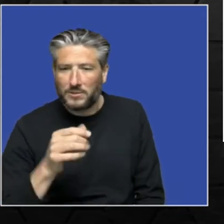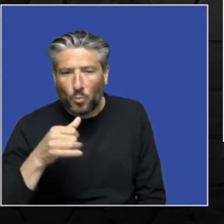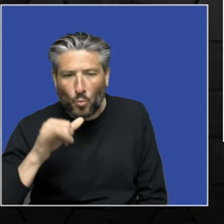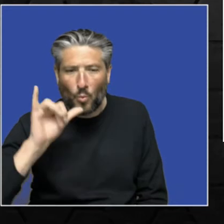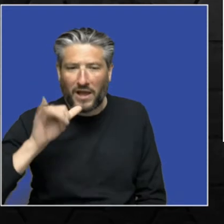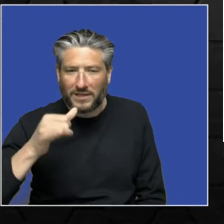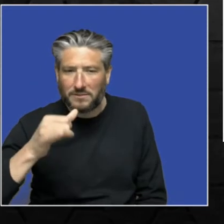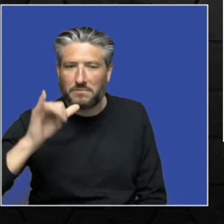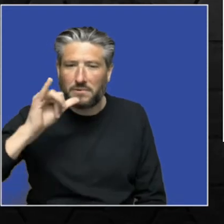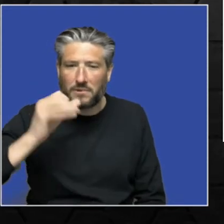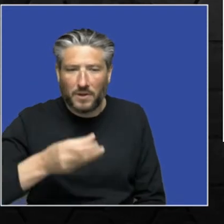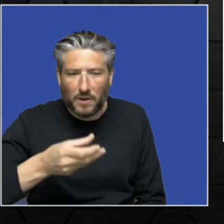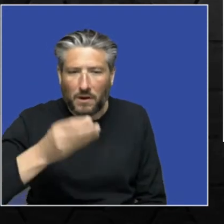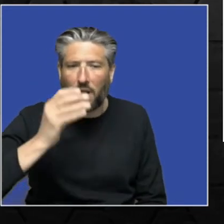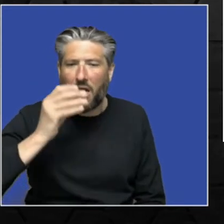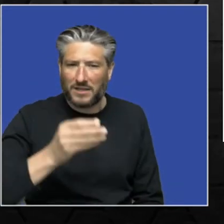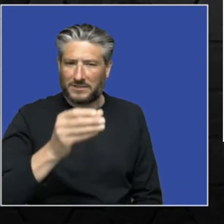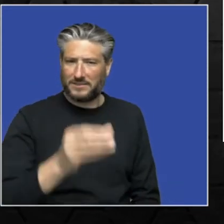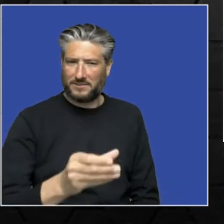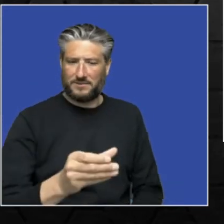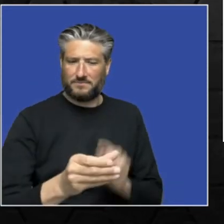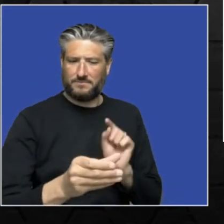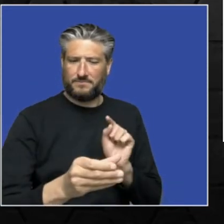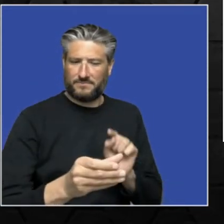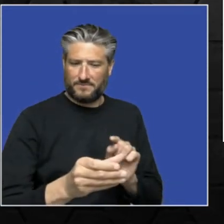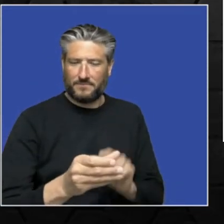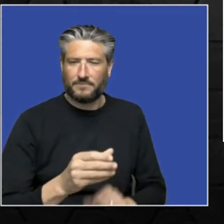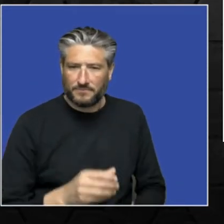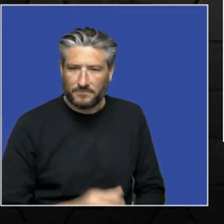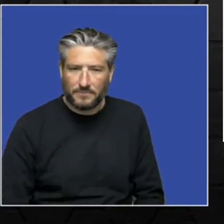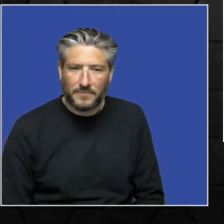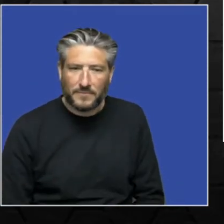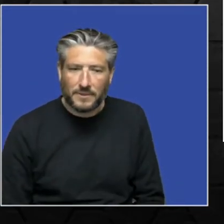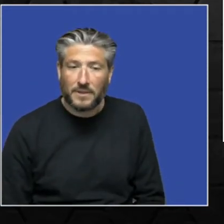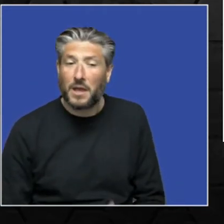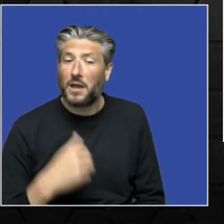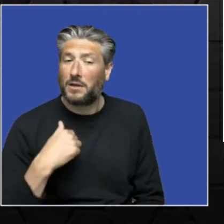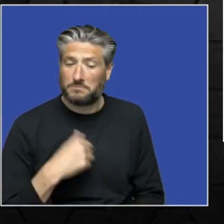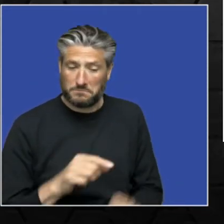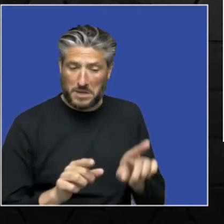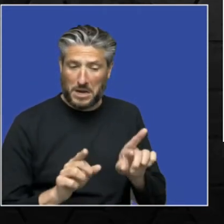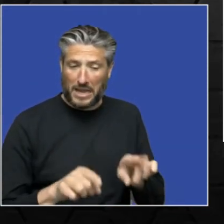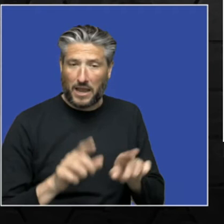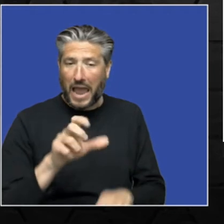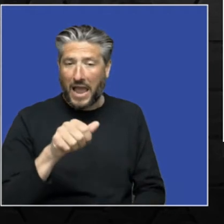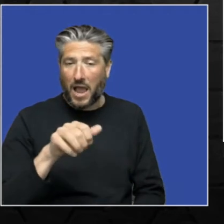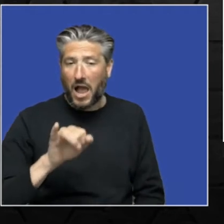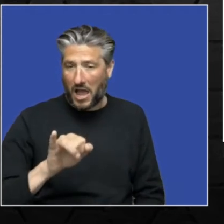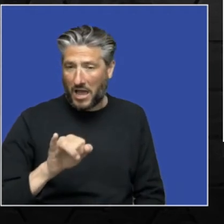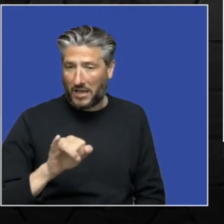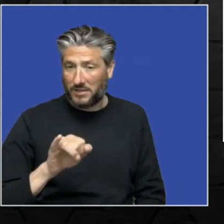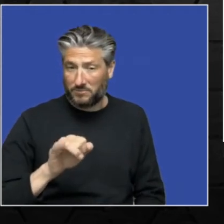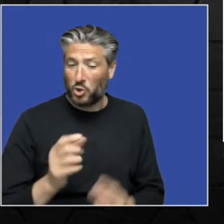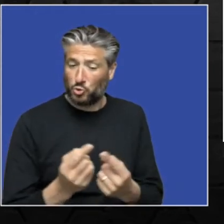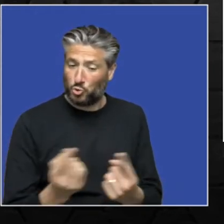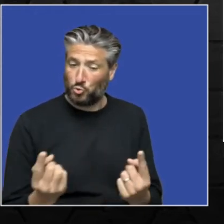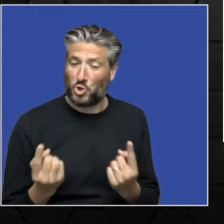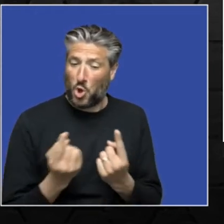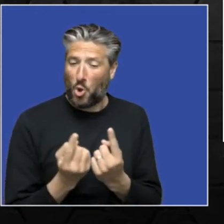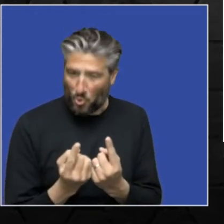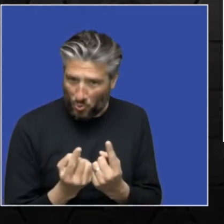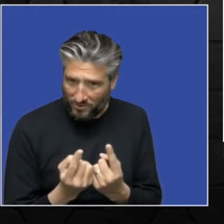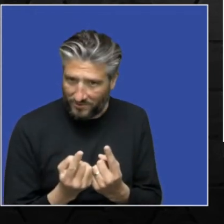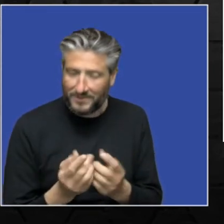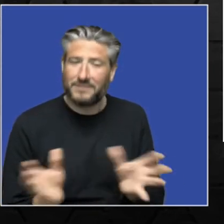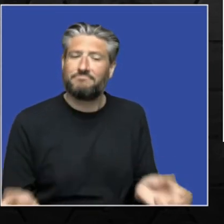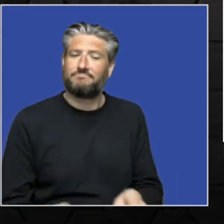just let us say that, and then we will enter the AI Studio. Okay, so what happens